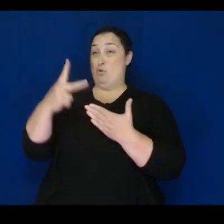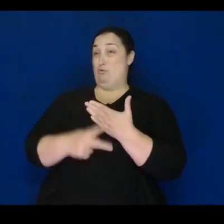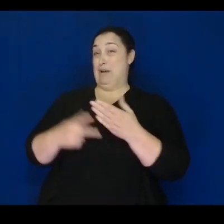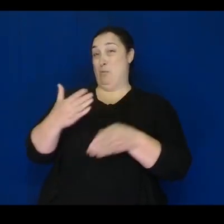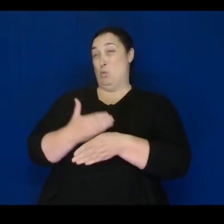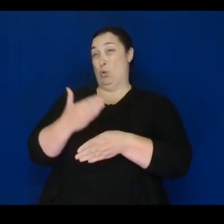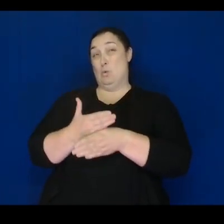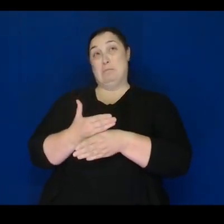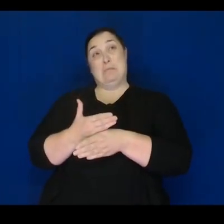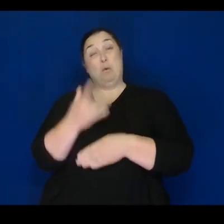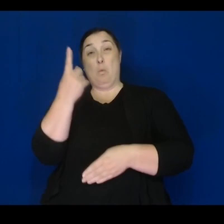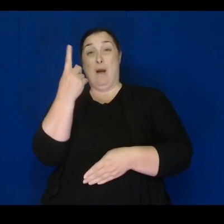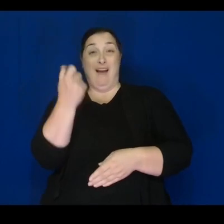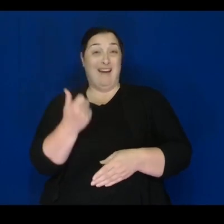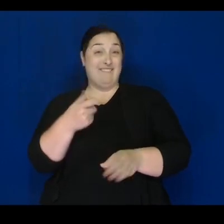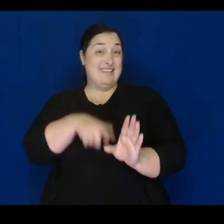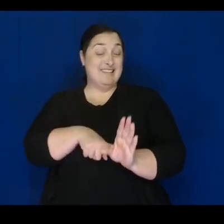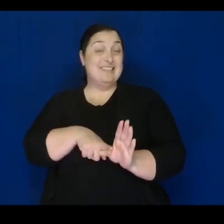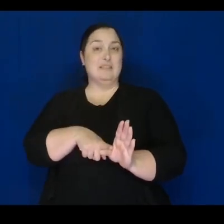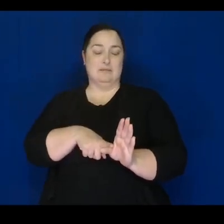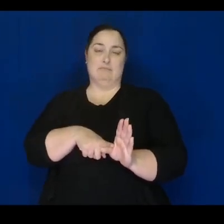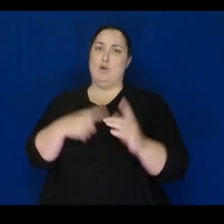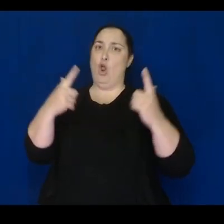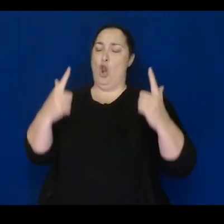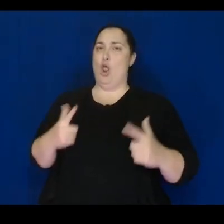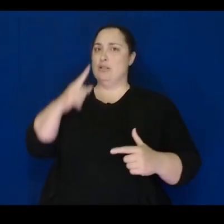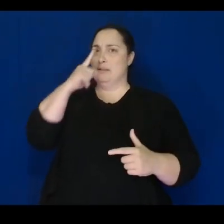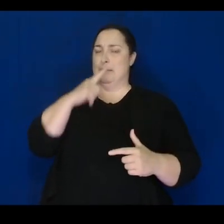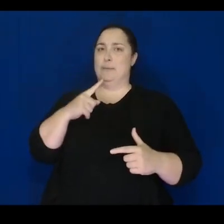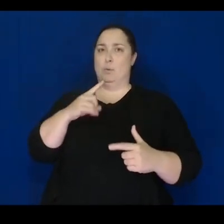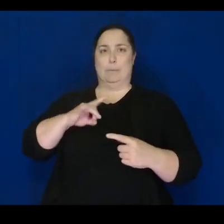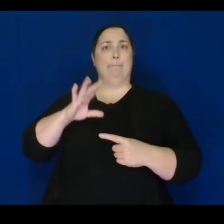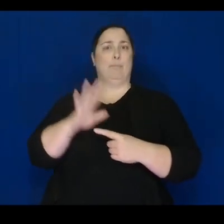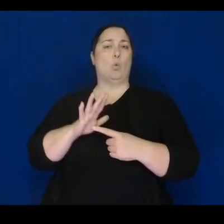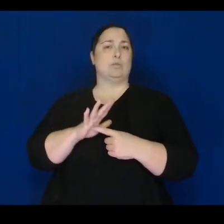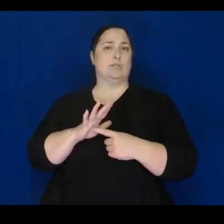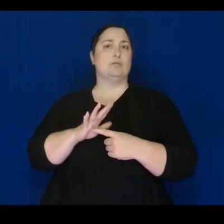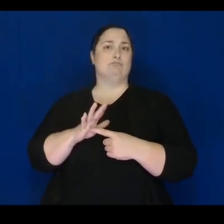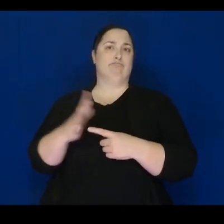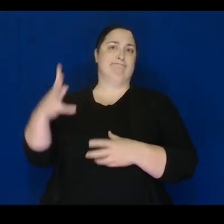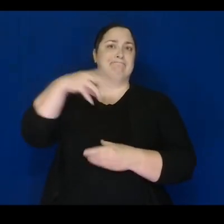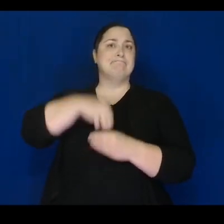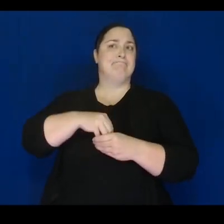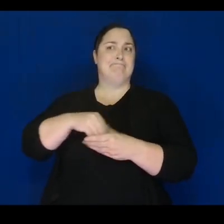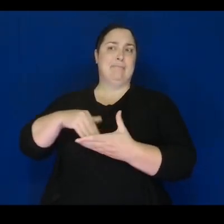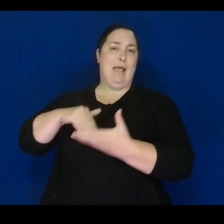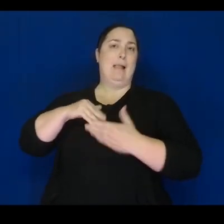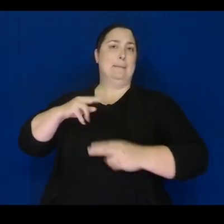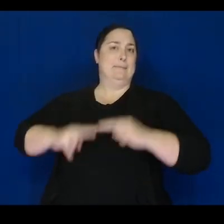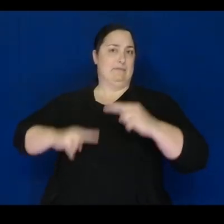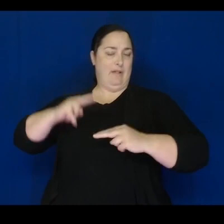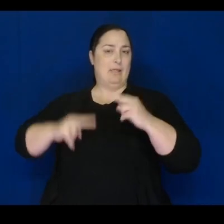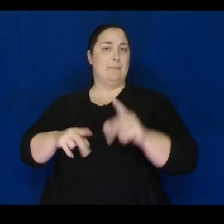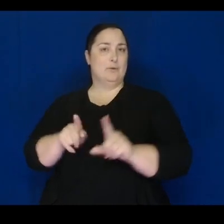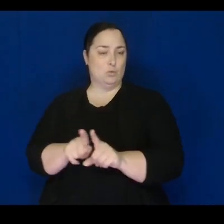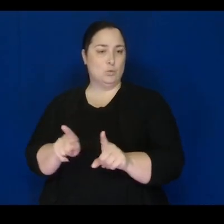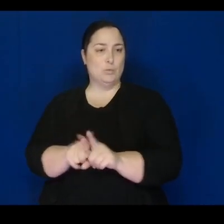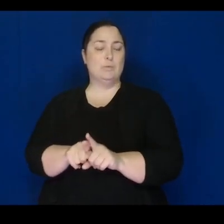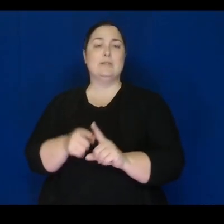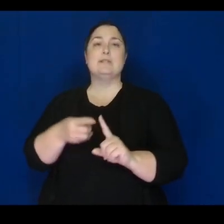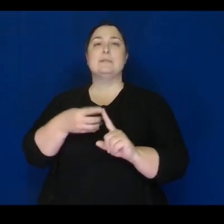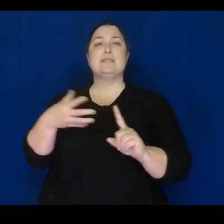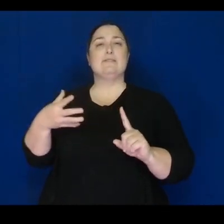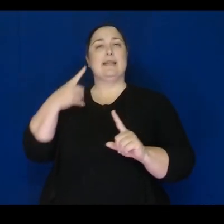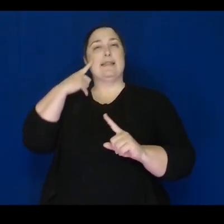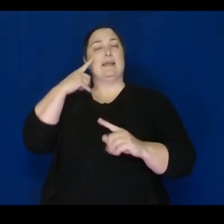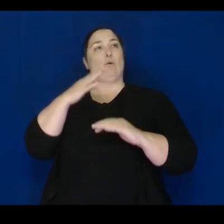half, and lots of people have played a really important role in developing this program as well, and particularly thinking